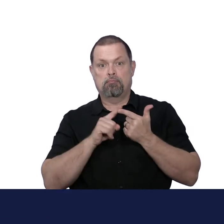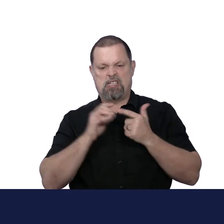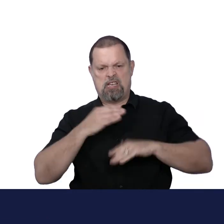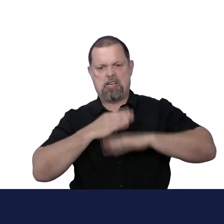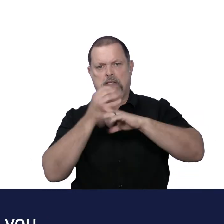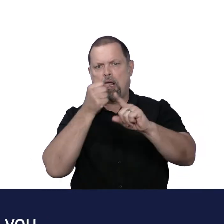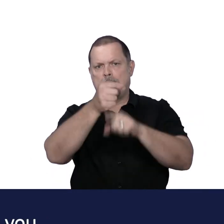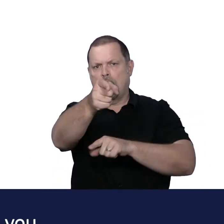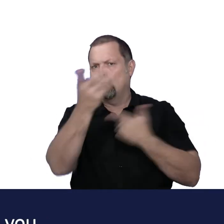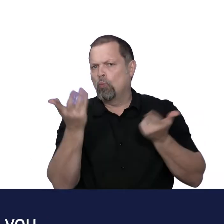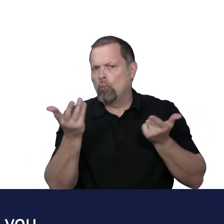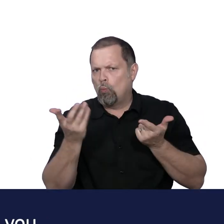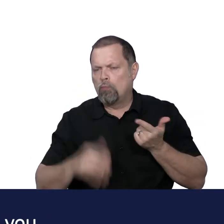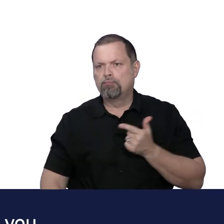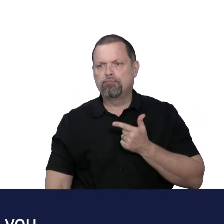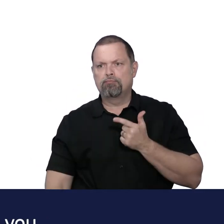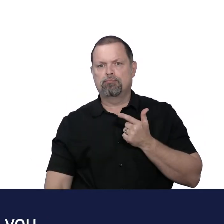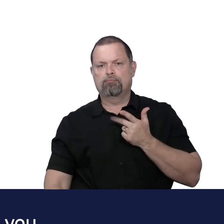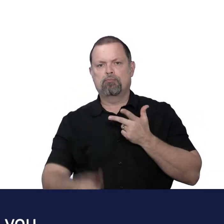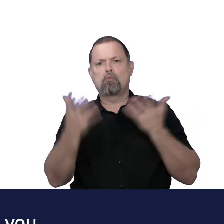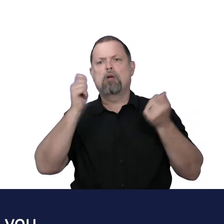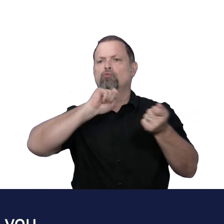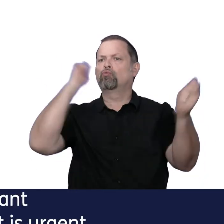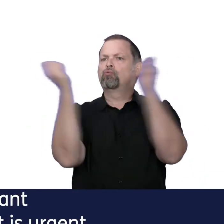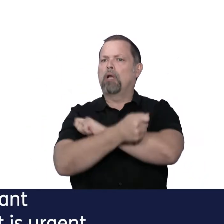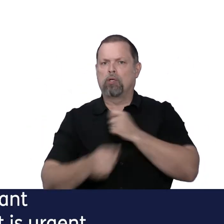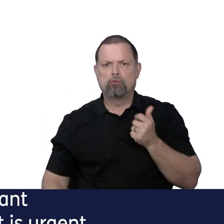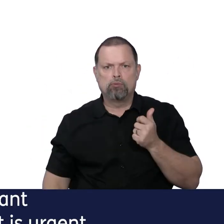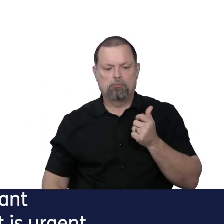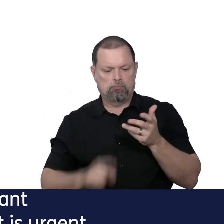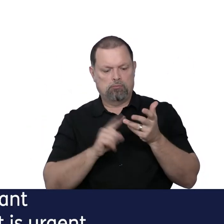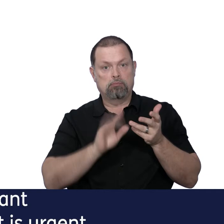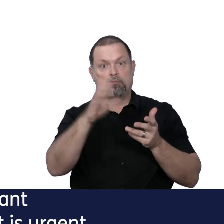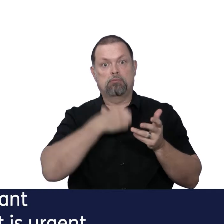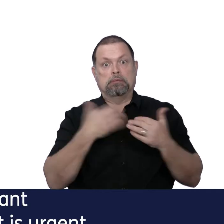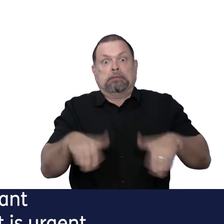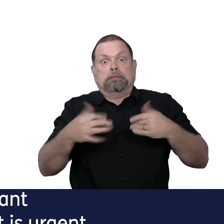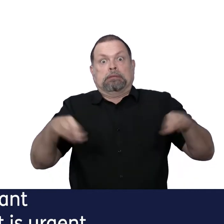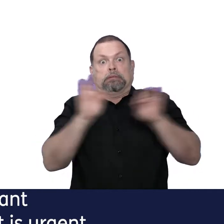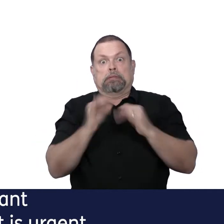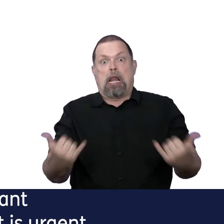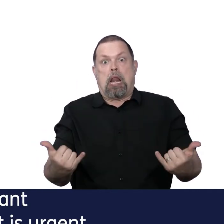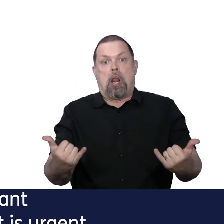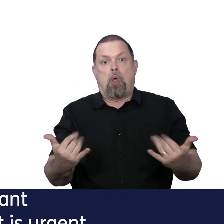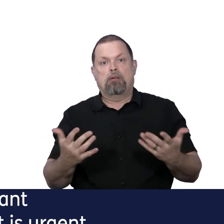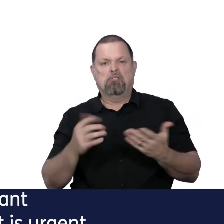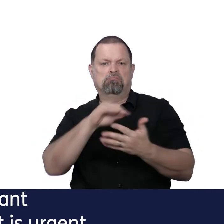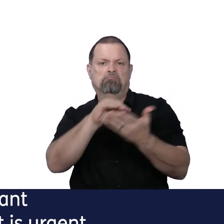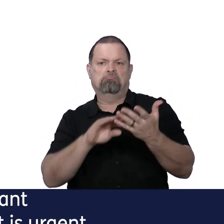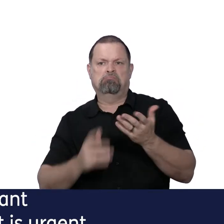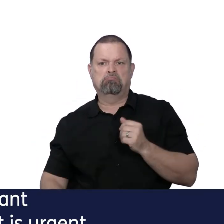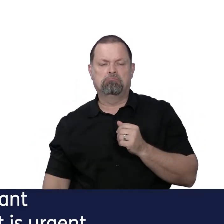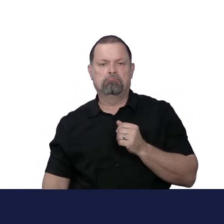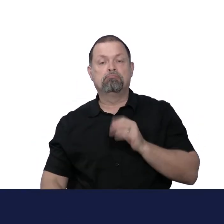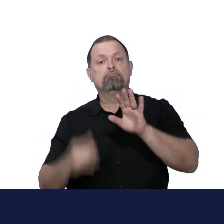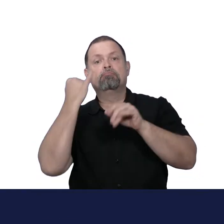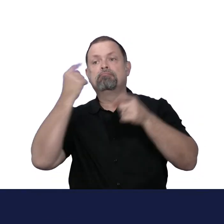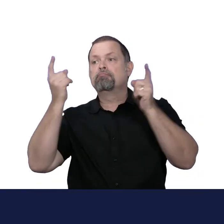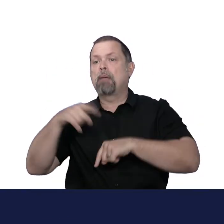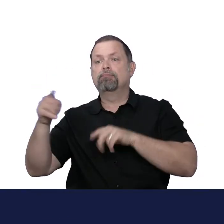about, how the barrier affects you, what outcome you want, and whether your complaint is